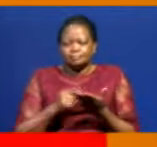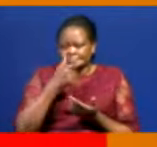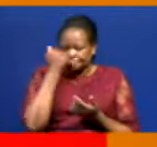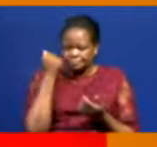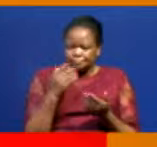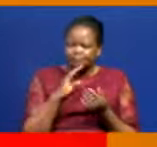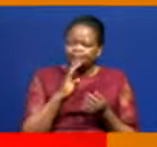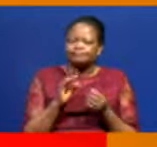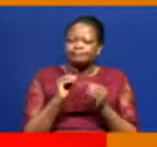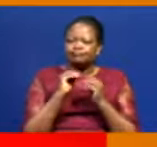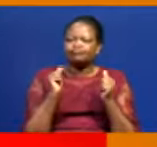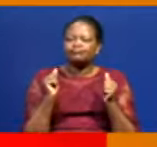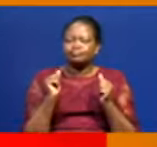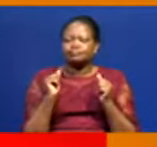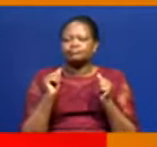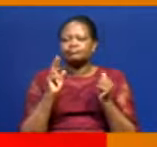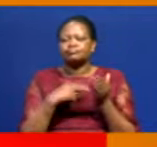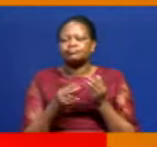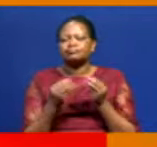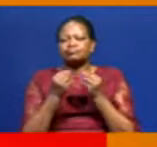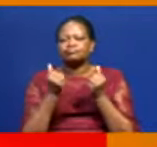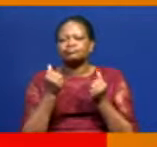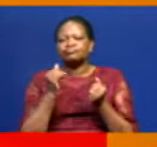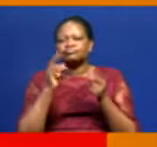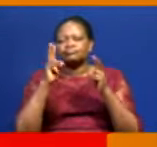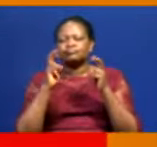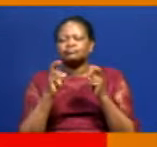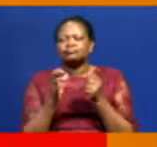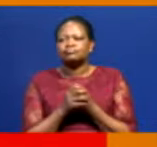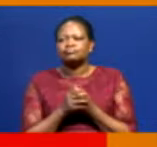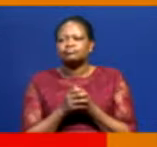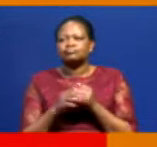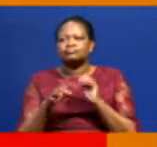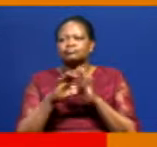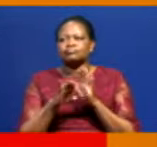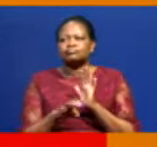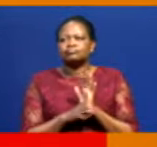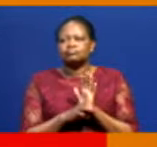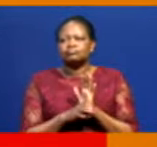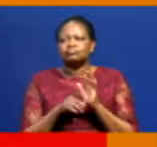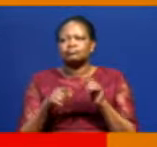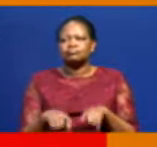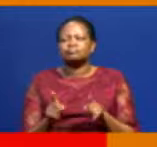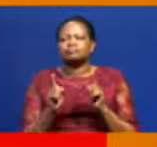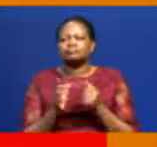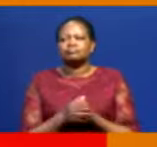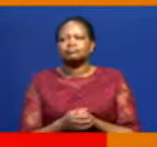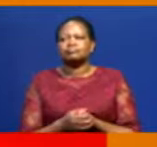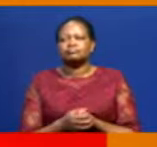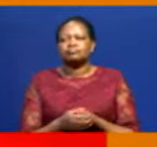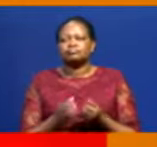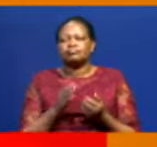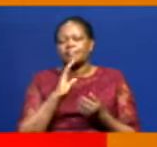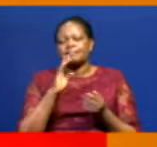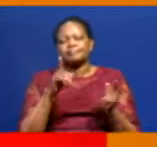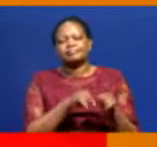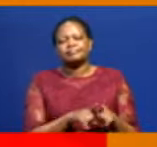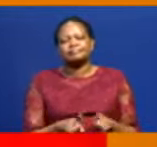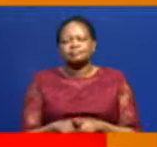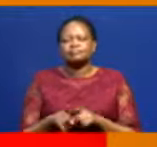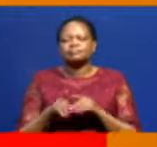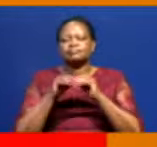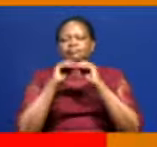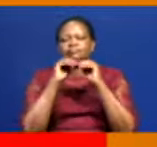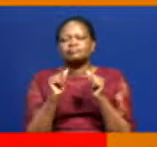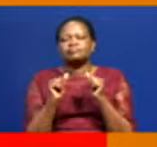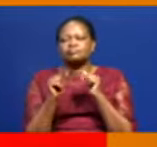we have not addressed or we failed to address that issue intrinsically in the constitution itself. Probably even this addresses